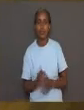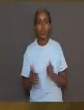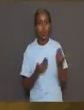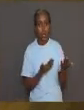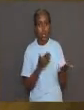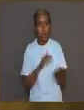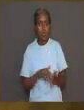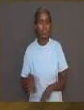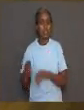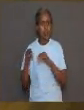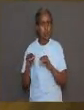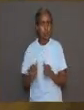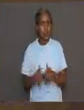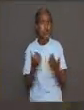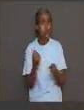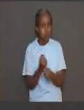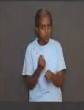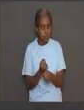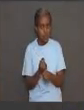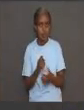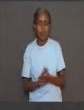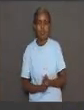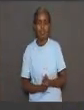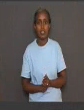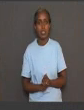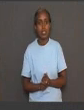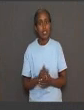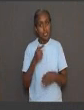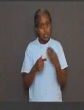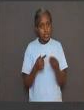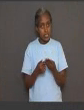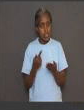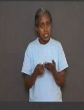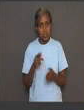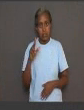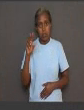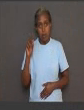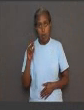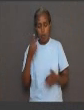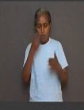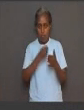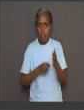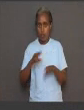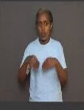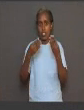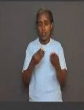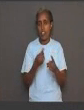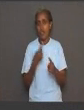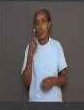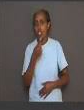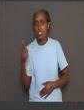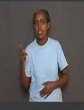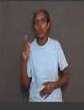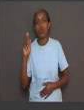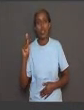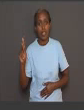Welcome back, students. How did you do? Since there is no value given for h or